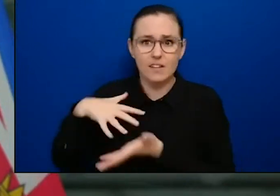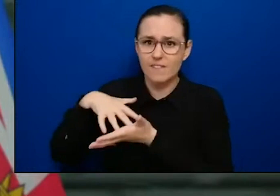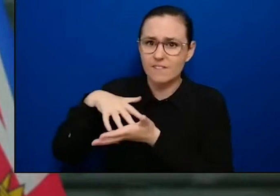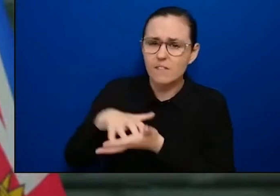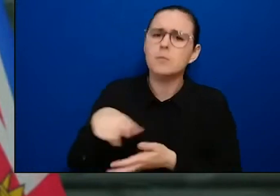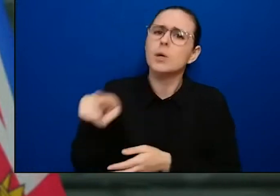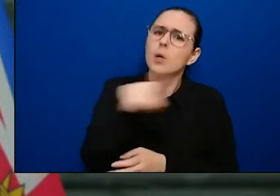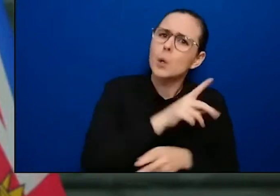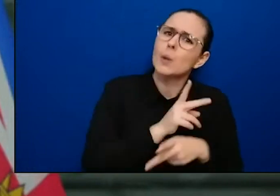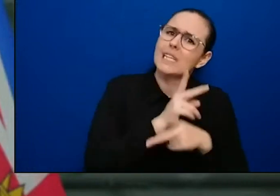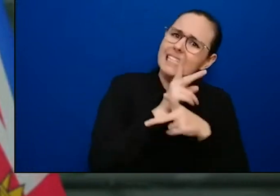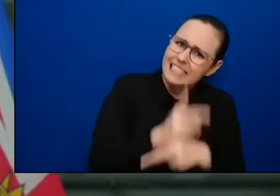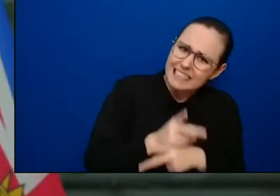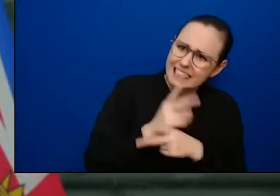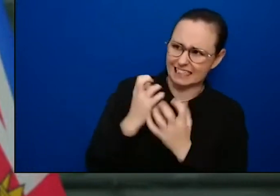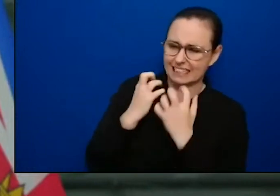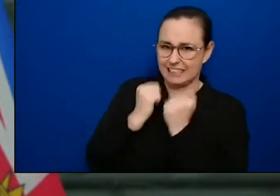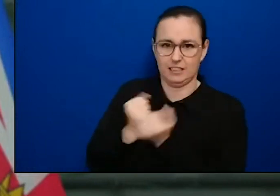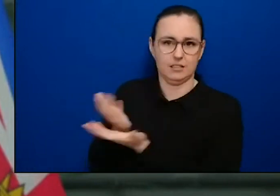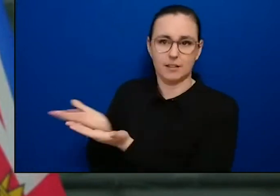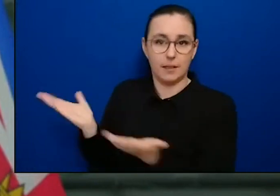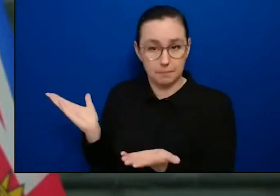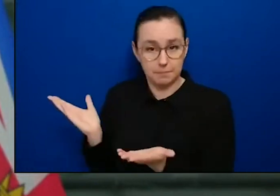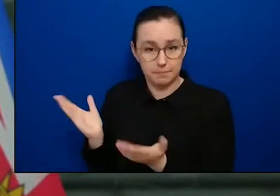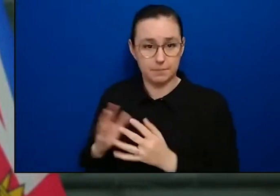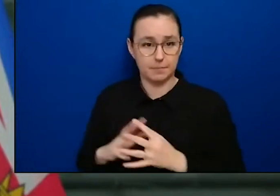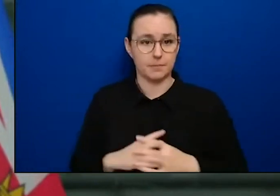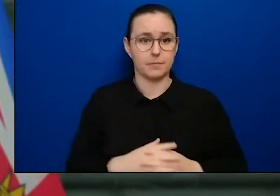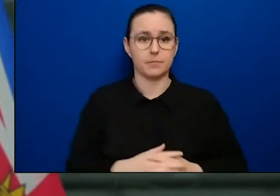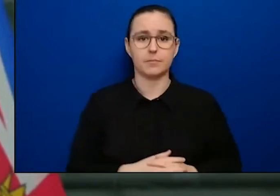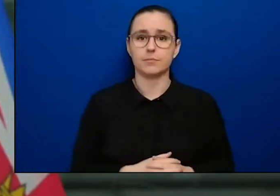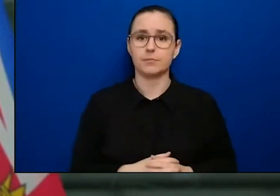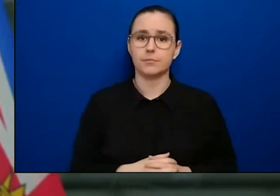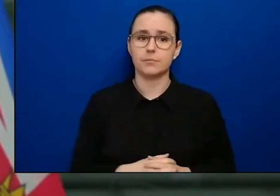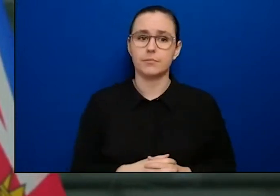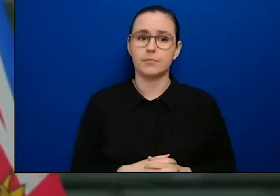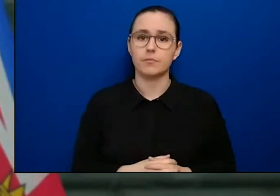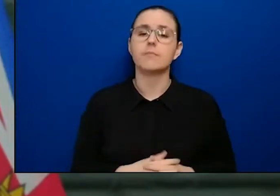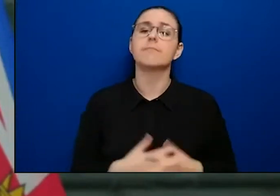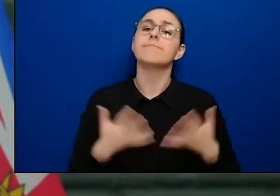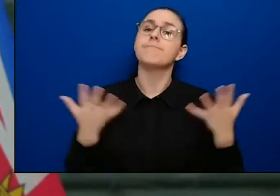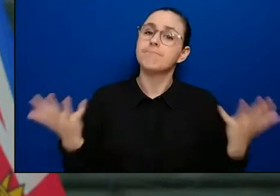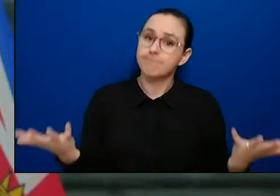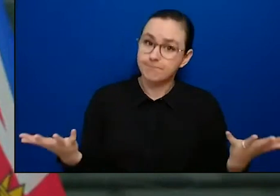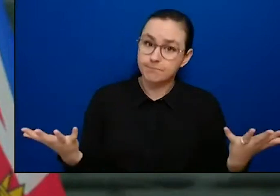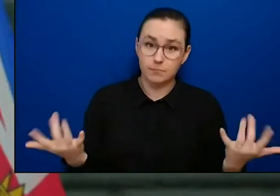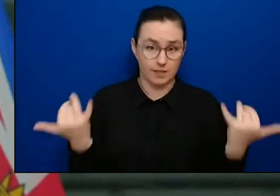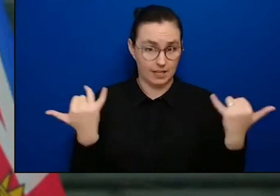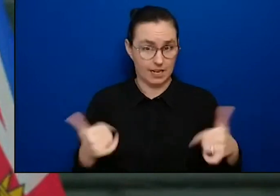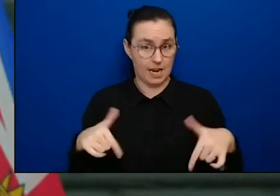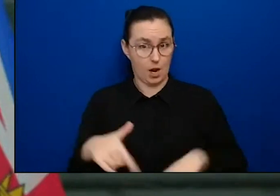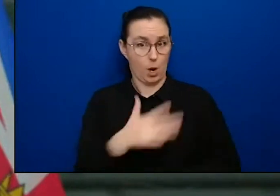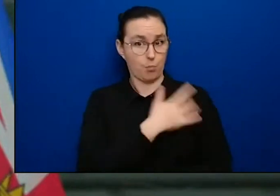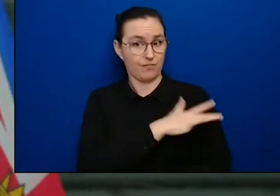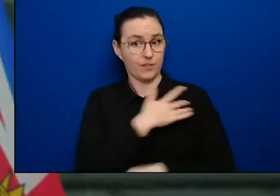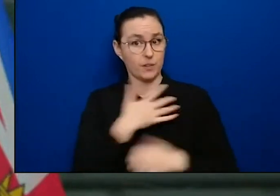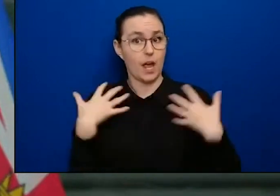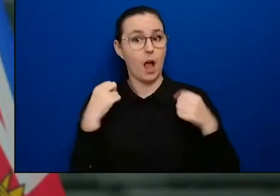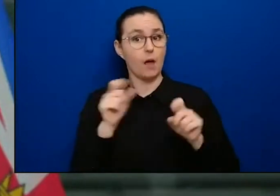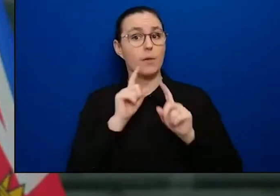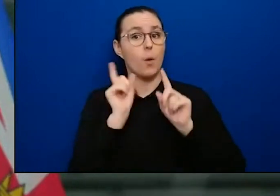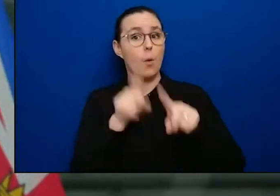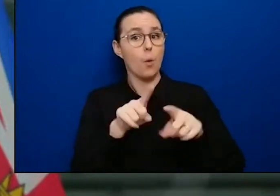season. I also want to clarify the Provincial Health Order on masks. It requires